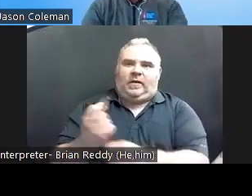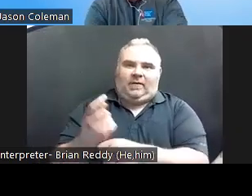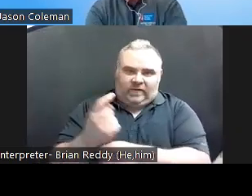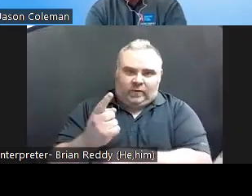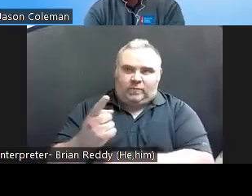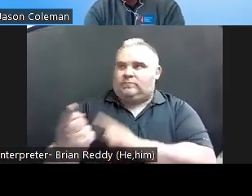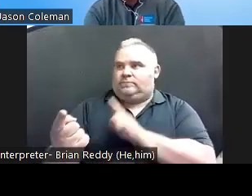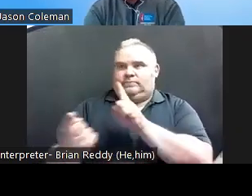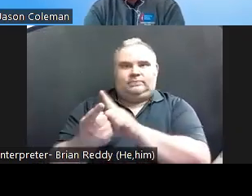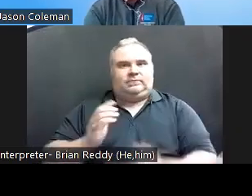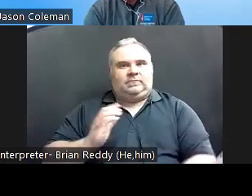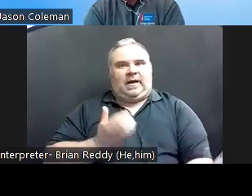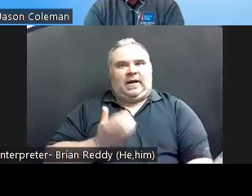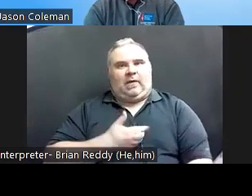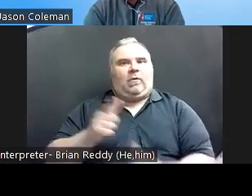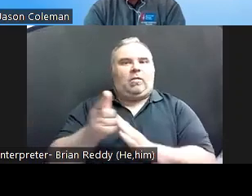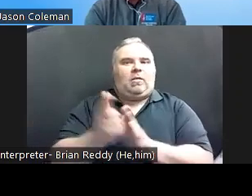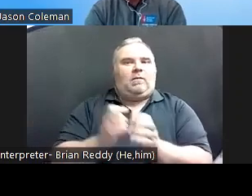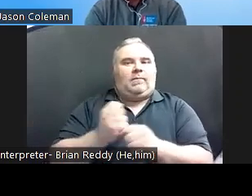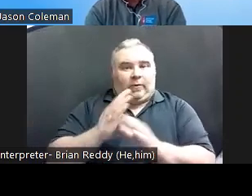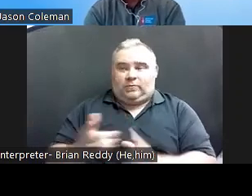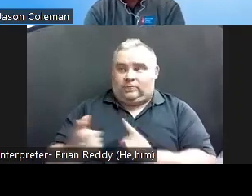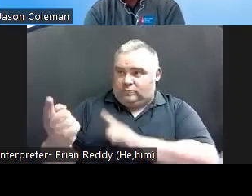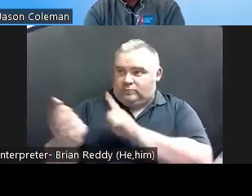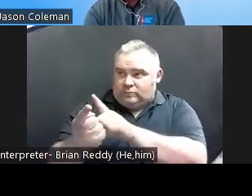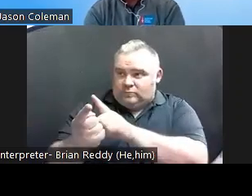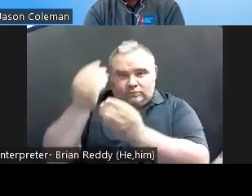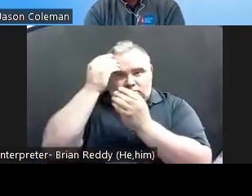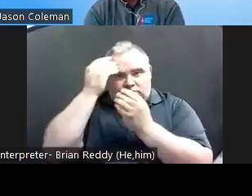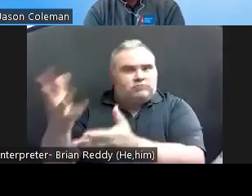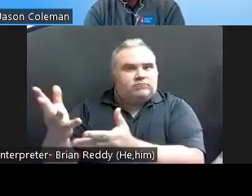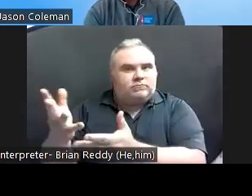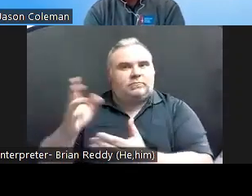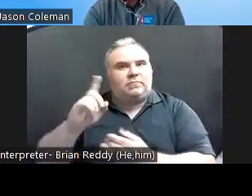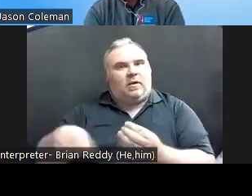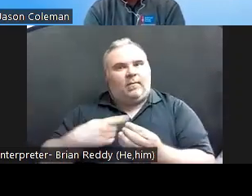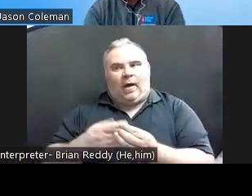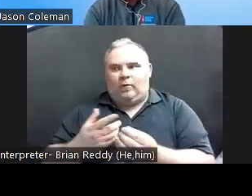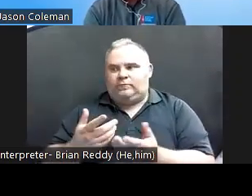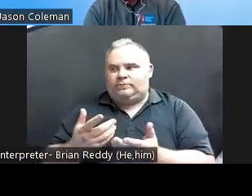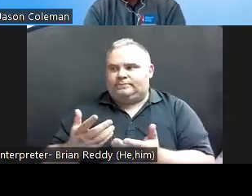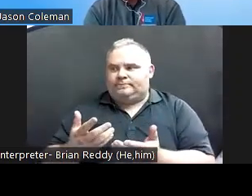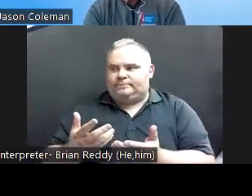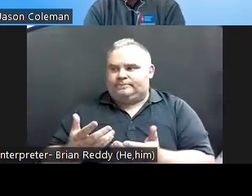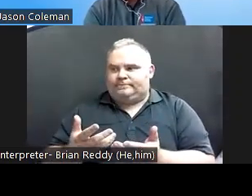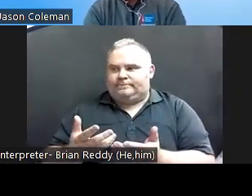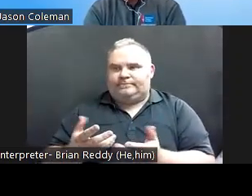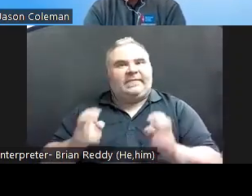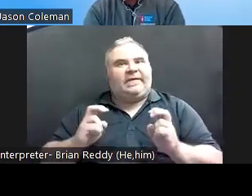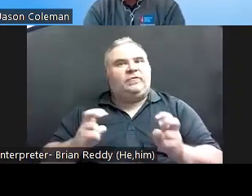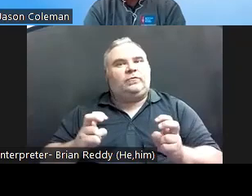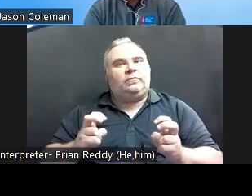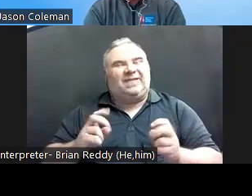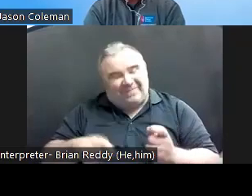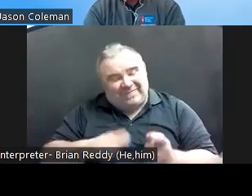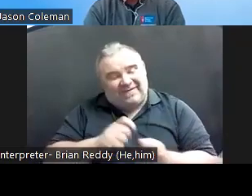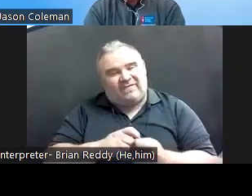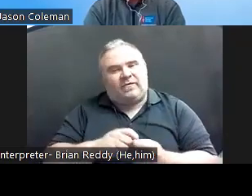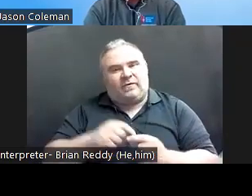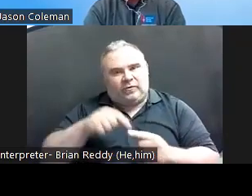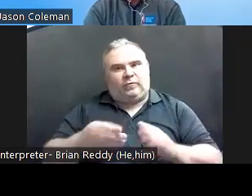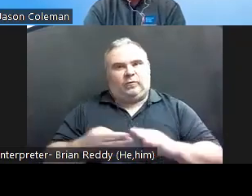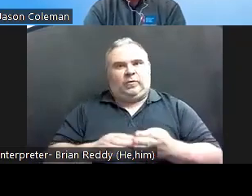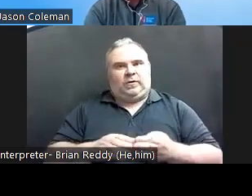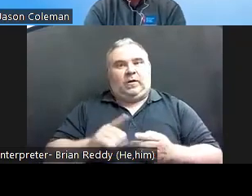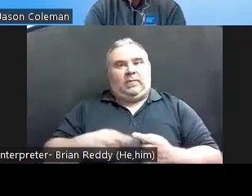to our lawmakers to let them know of issues specific to their community